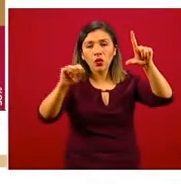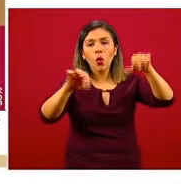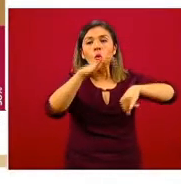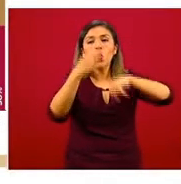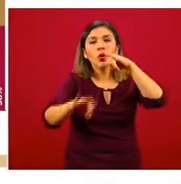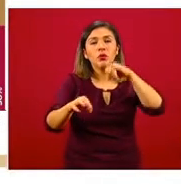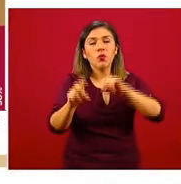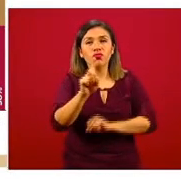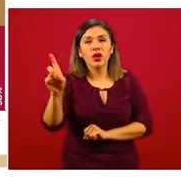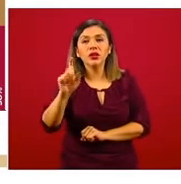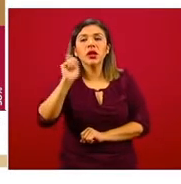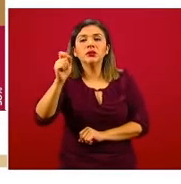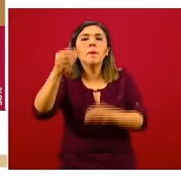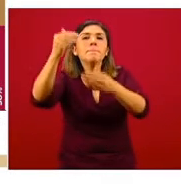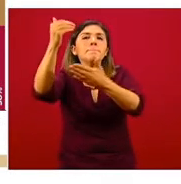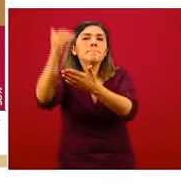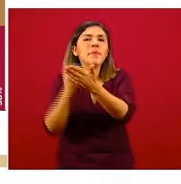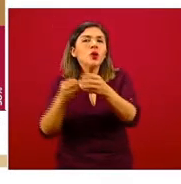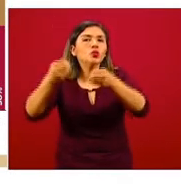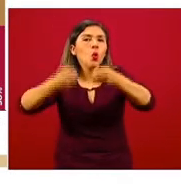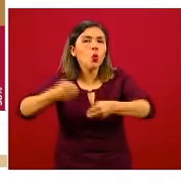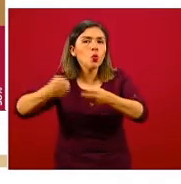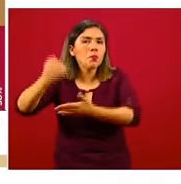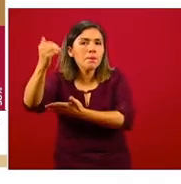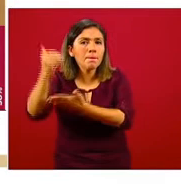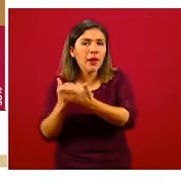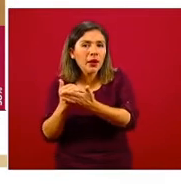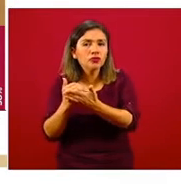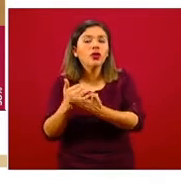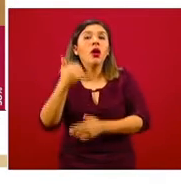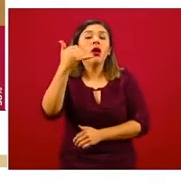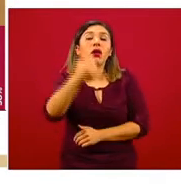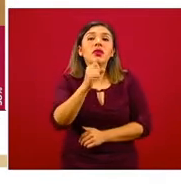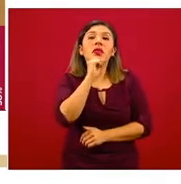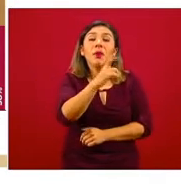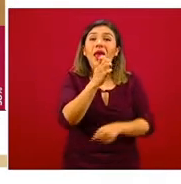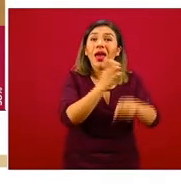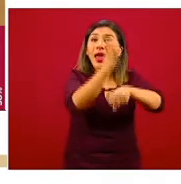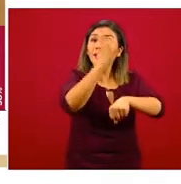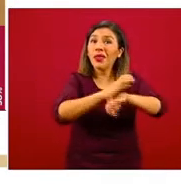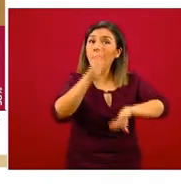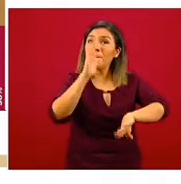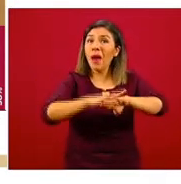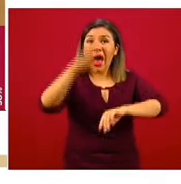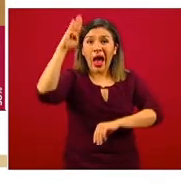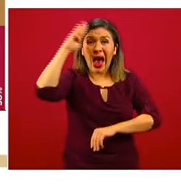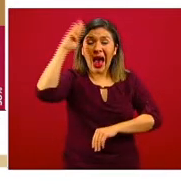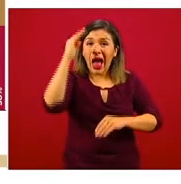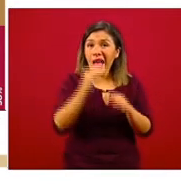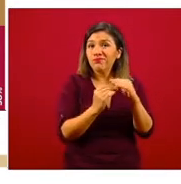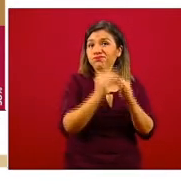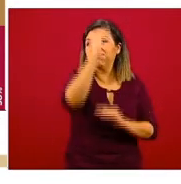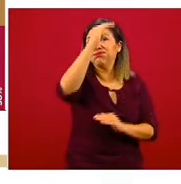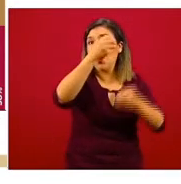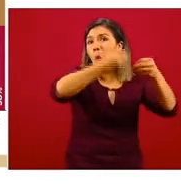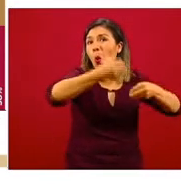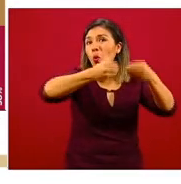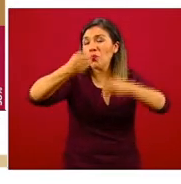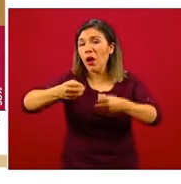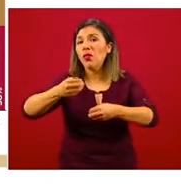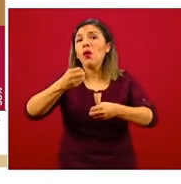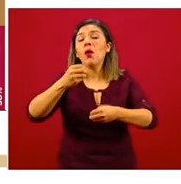average obtained from the different states. On the right-hand side are those entities with fewer